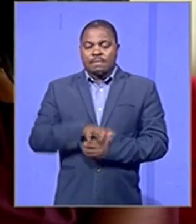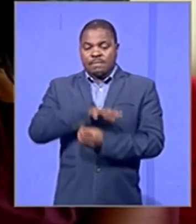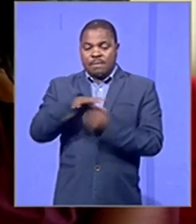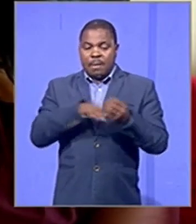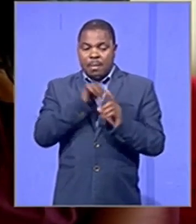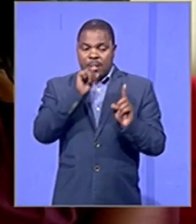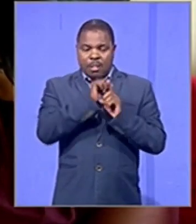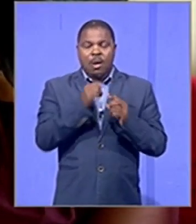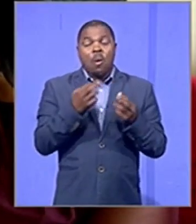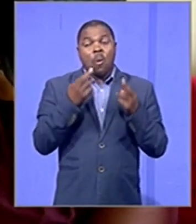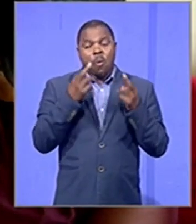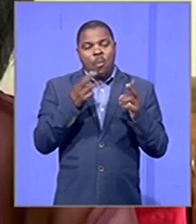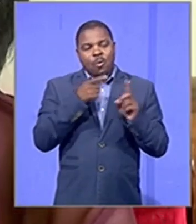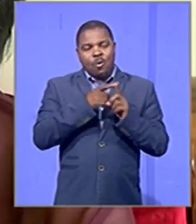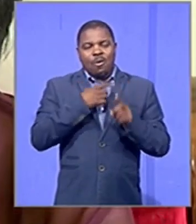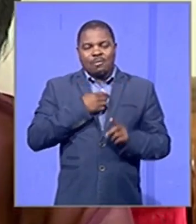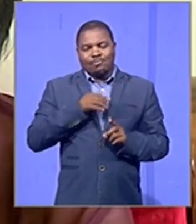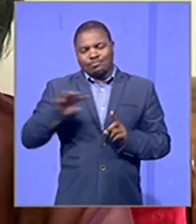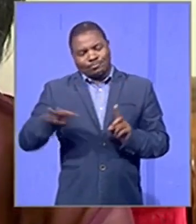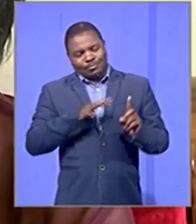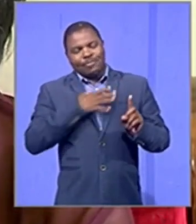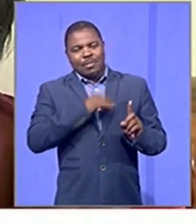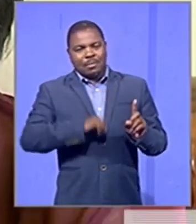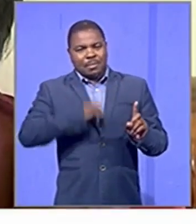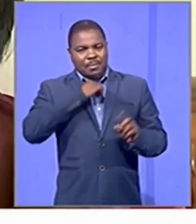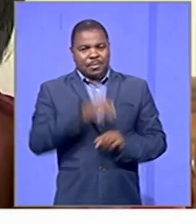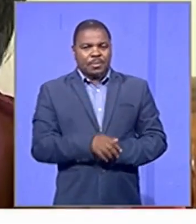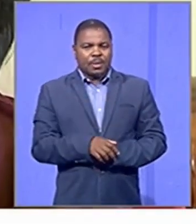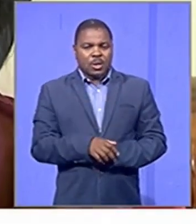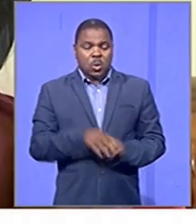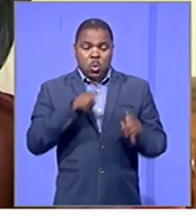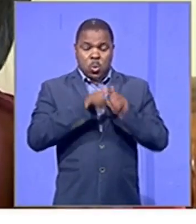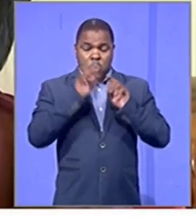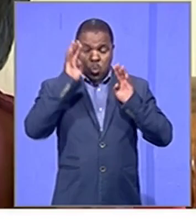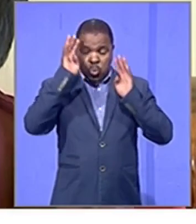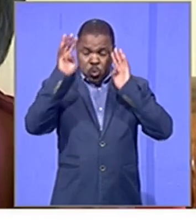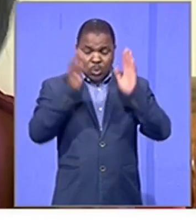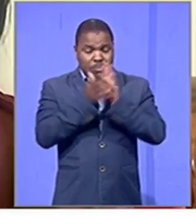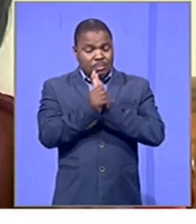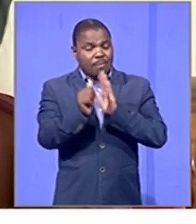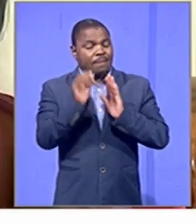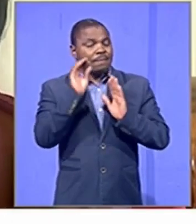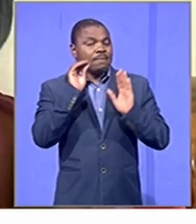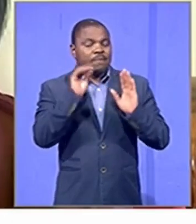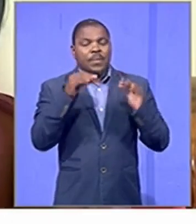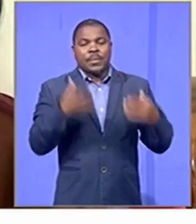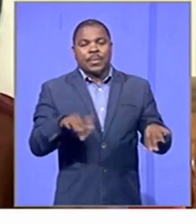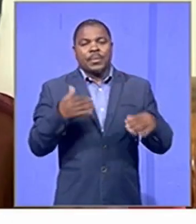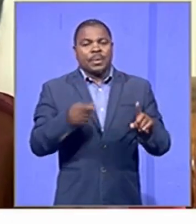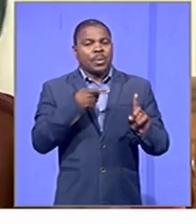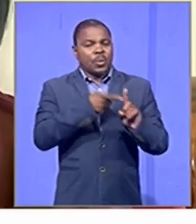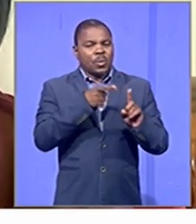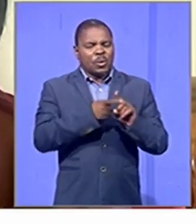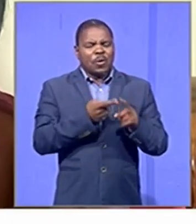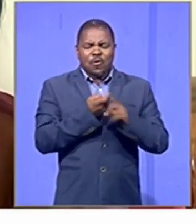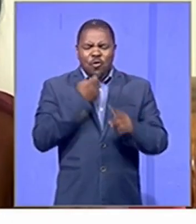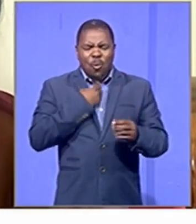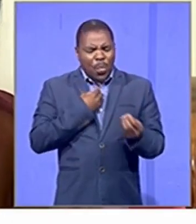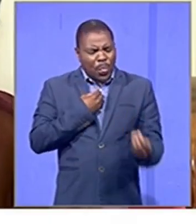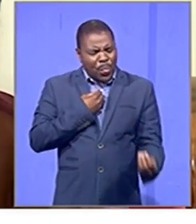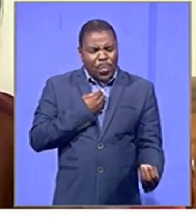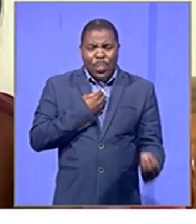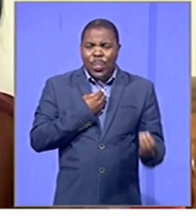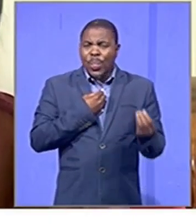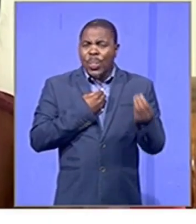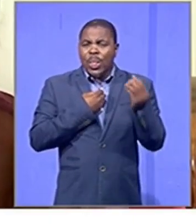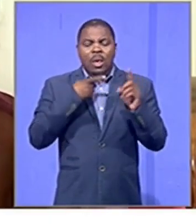ha a tla ba etsa motlotlo. He's very talented and creative, and since a very young age